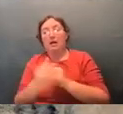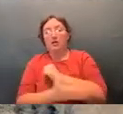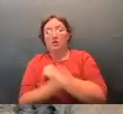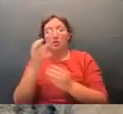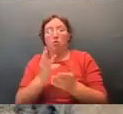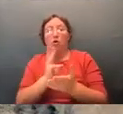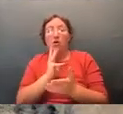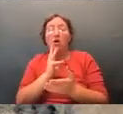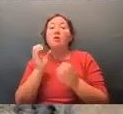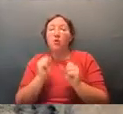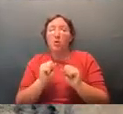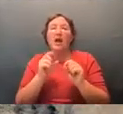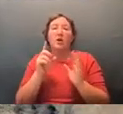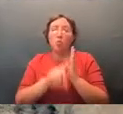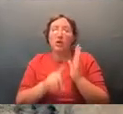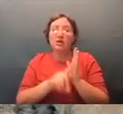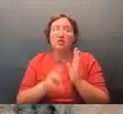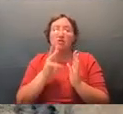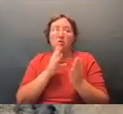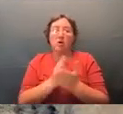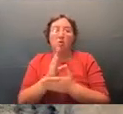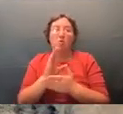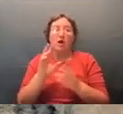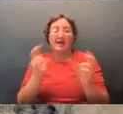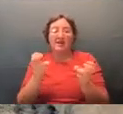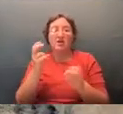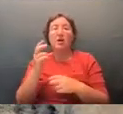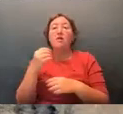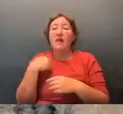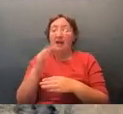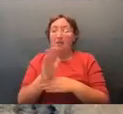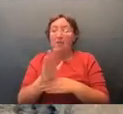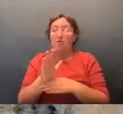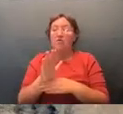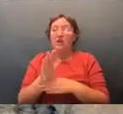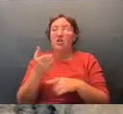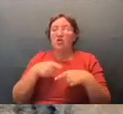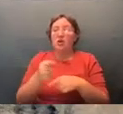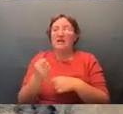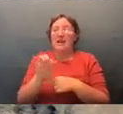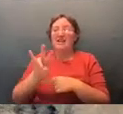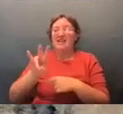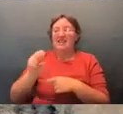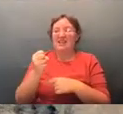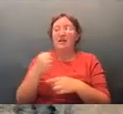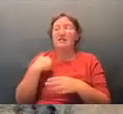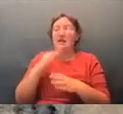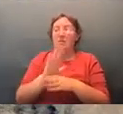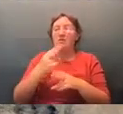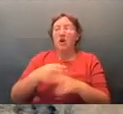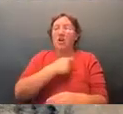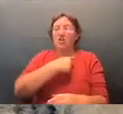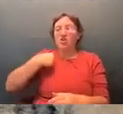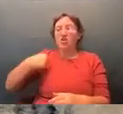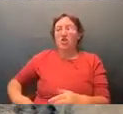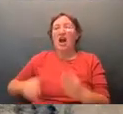search the water right issue here. If you've seen the movie, the 1970 movie Chinatown, that is